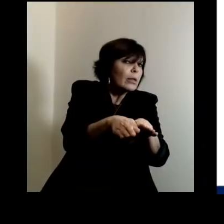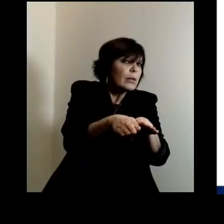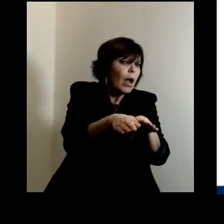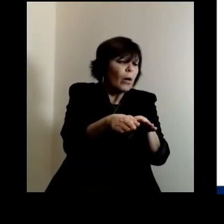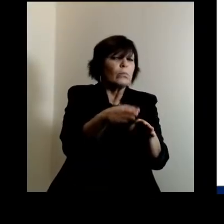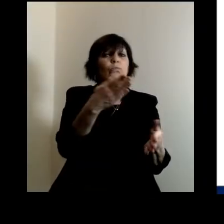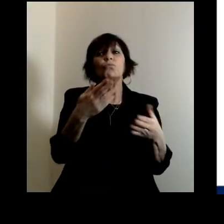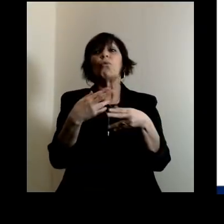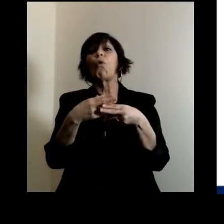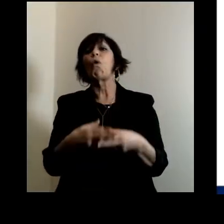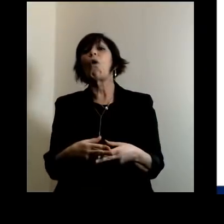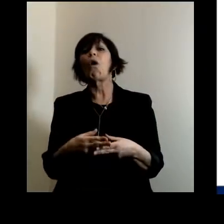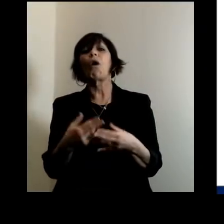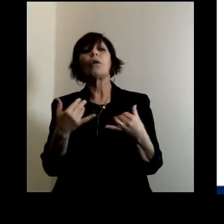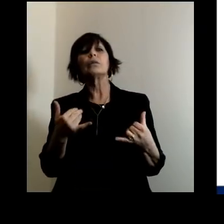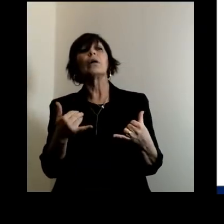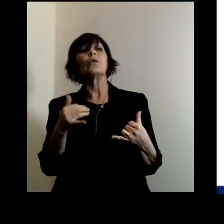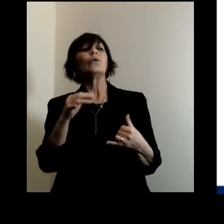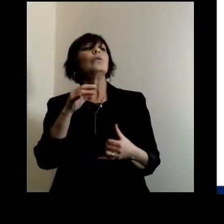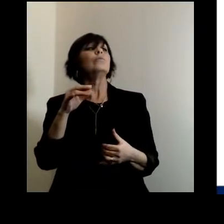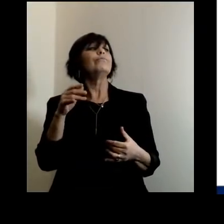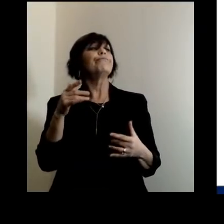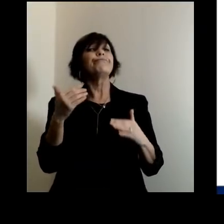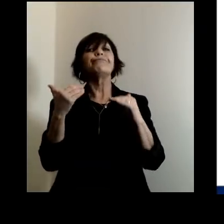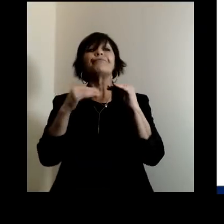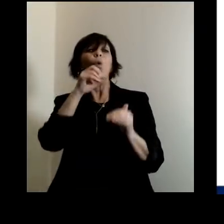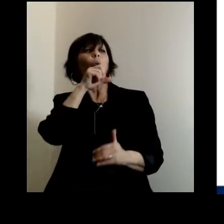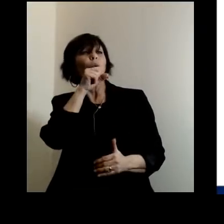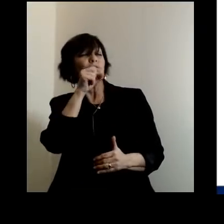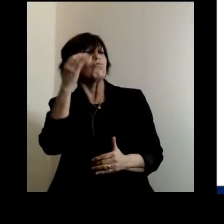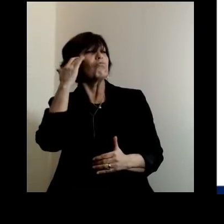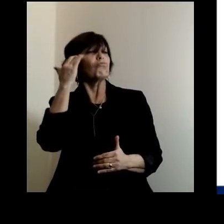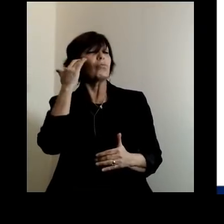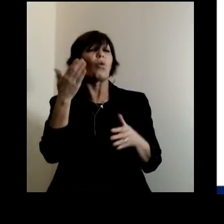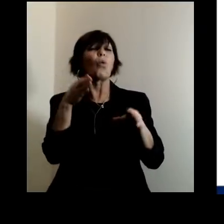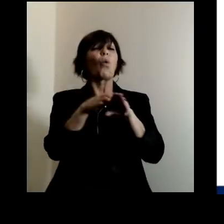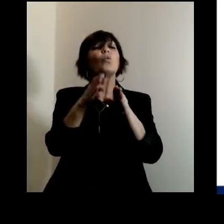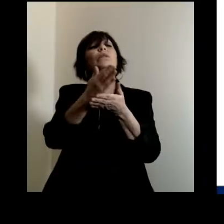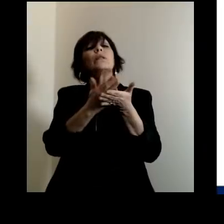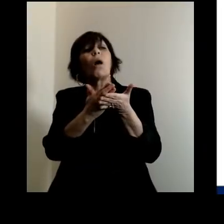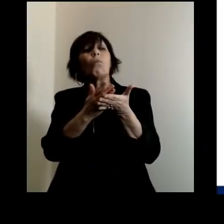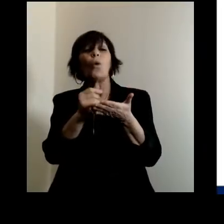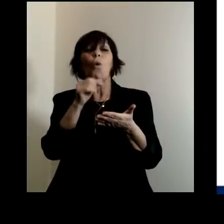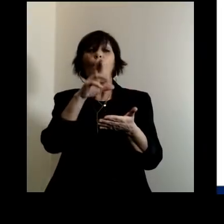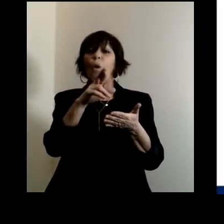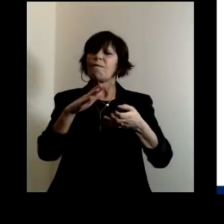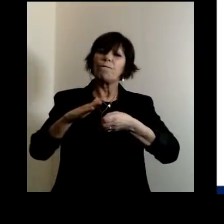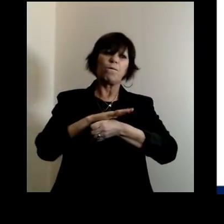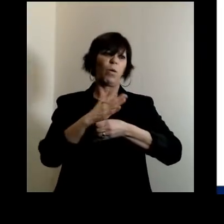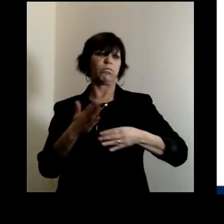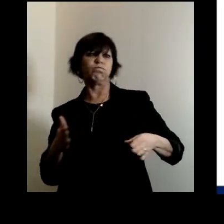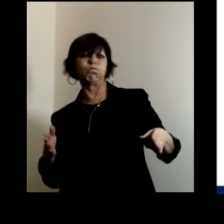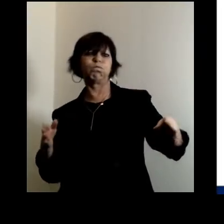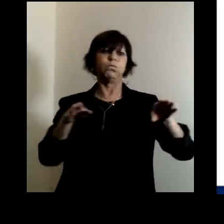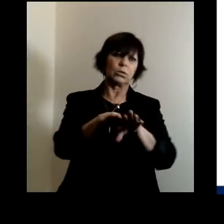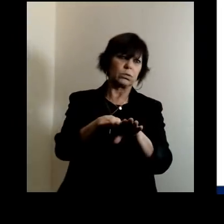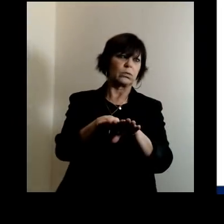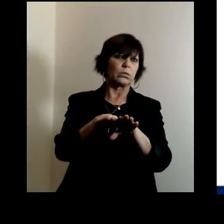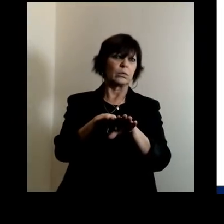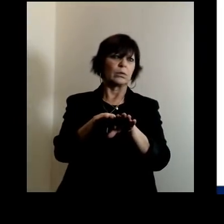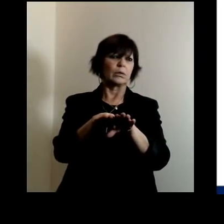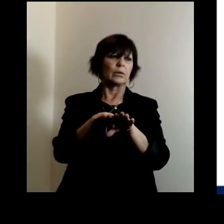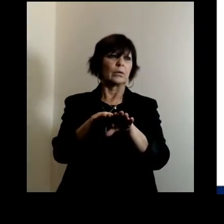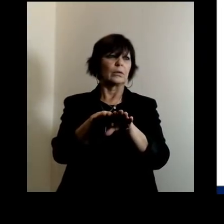might call what we're seeing in the restrictions in an orange zone, or a fuller lockdown